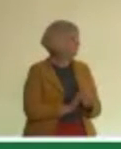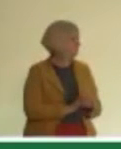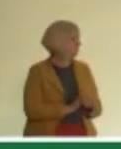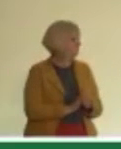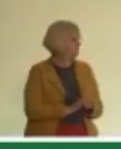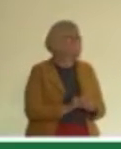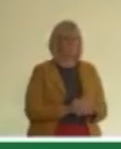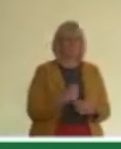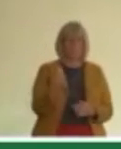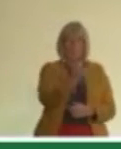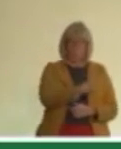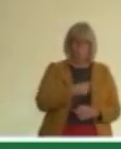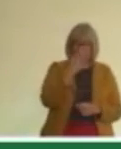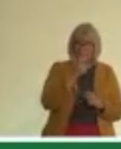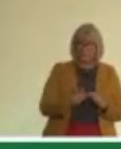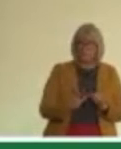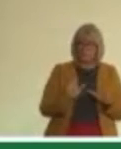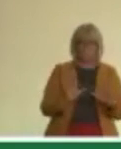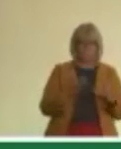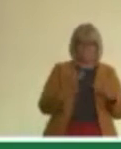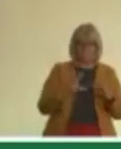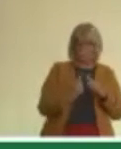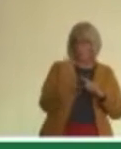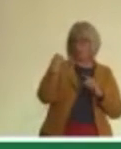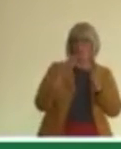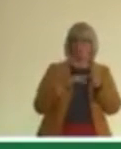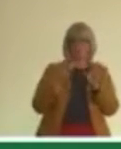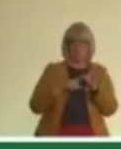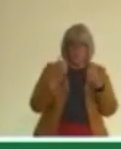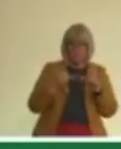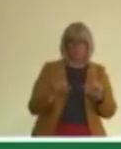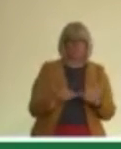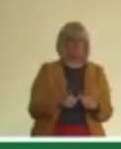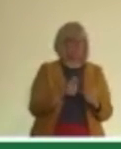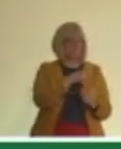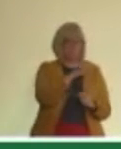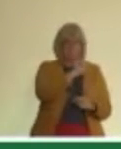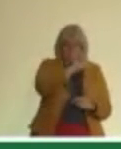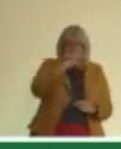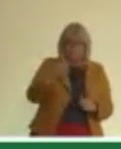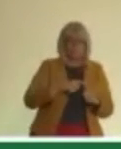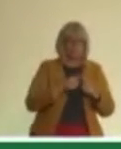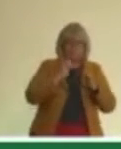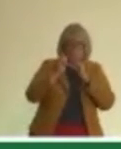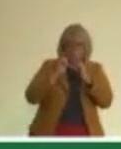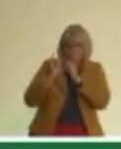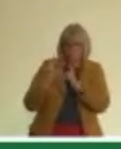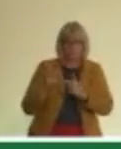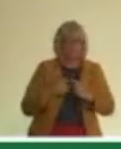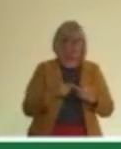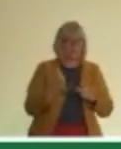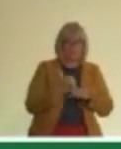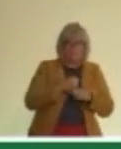We can do this, conference. We did it last May. Whether you were door knocking, phoning, making soup, being a candidate, being the candidate's dog